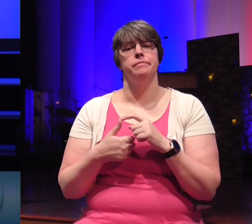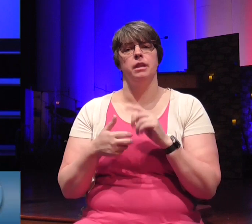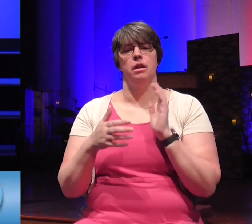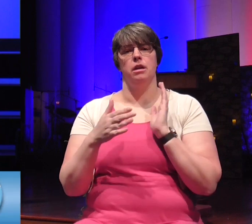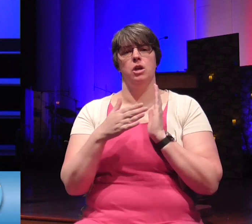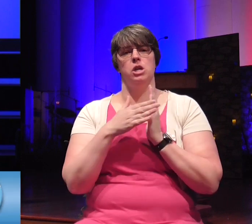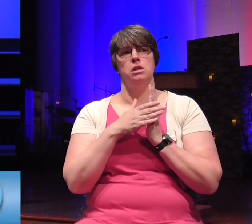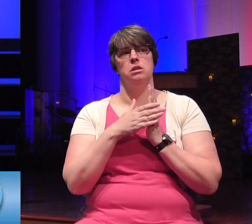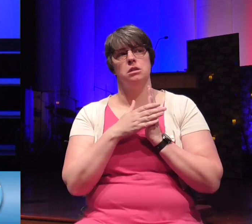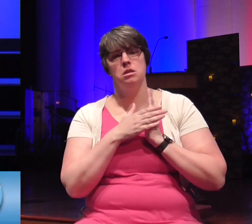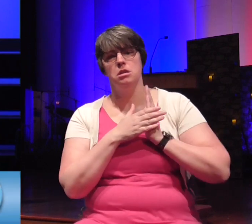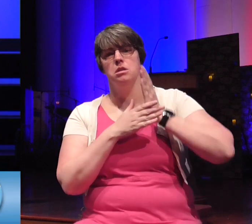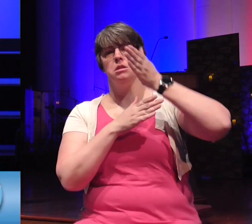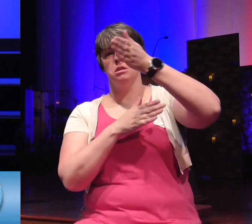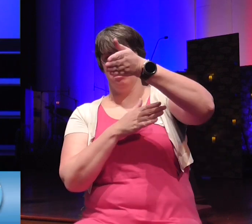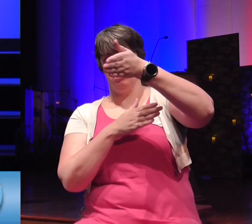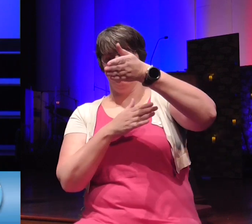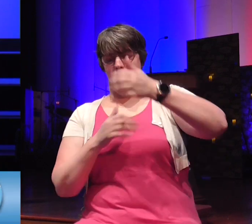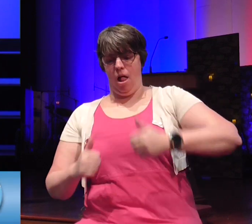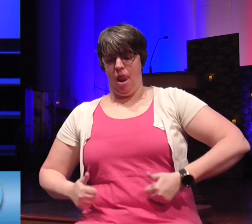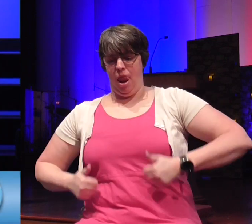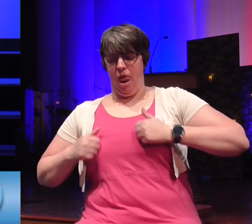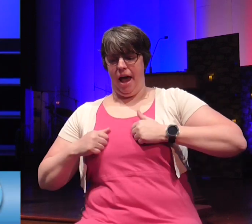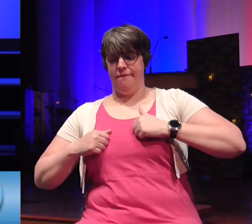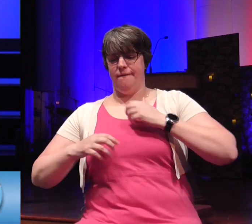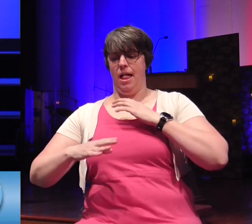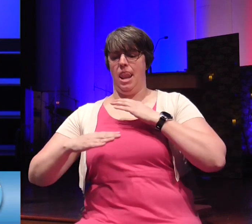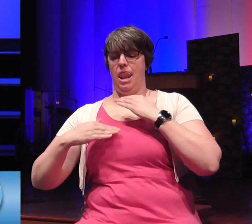transcend your life-limiting fears.